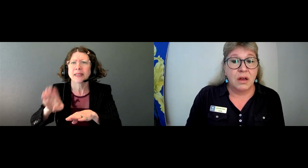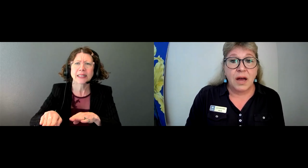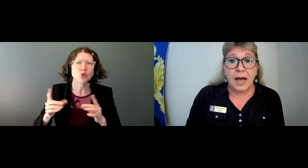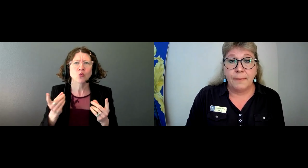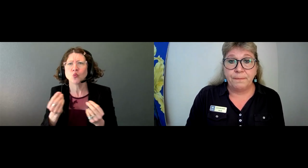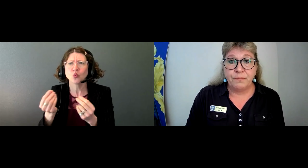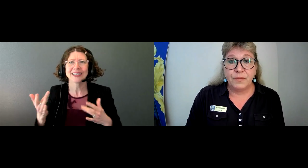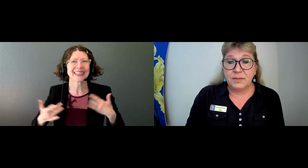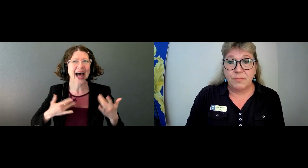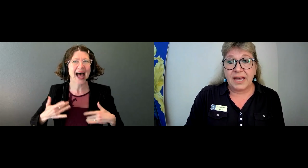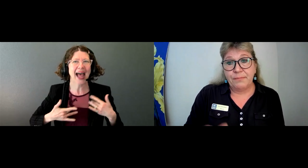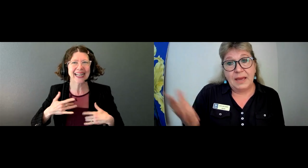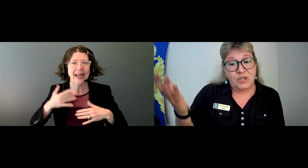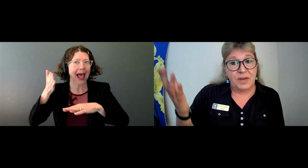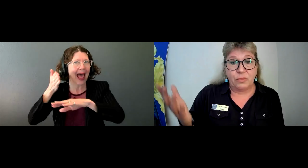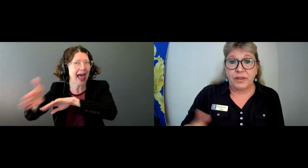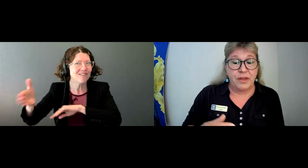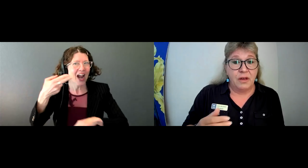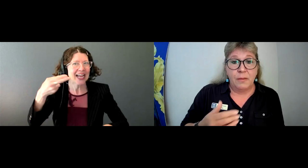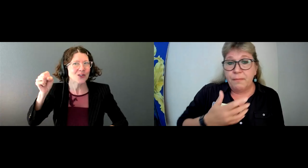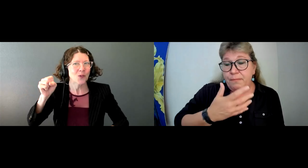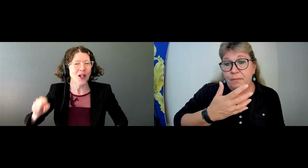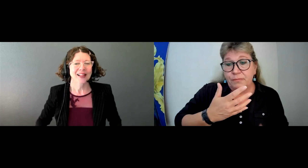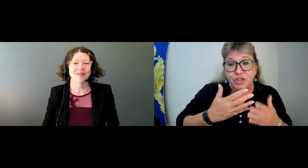school. I may speak with